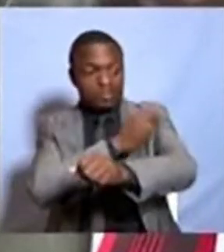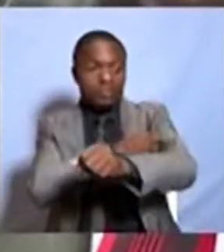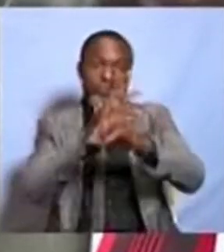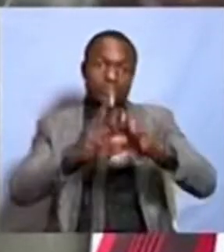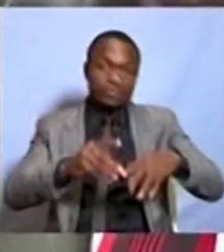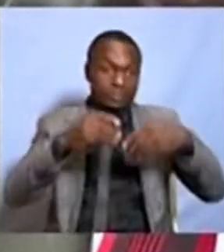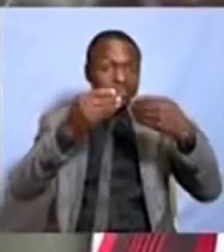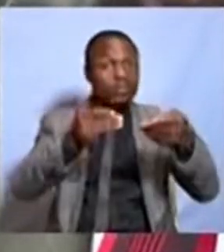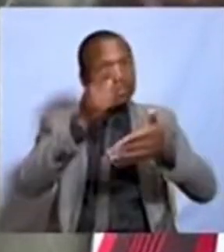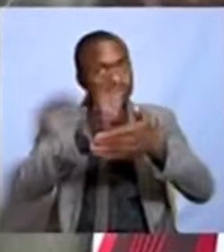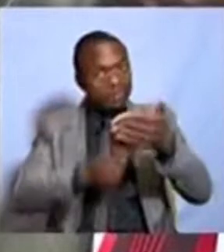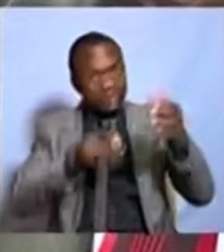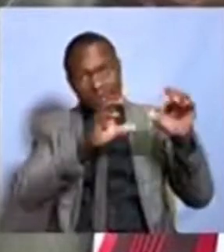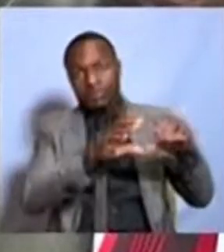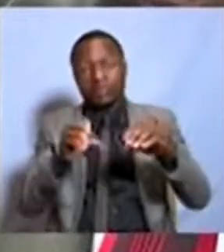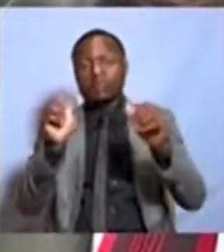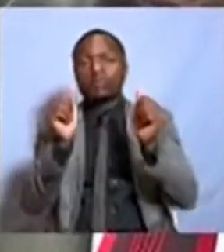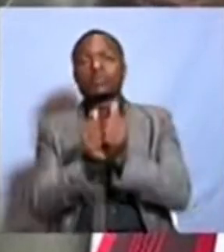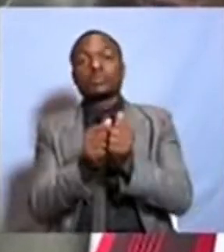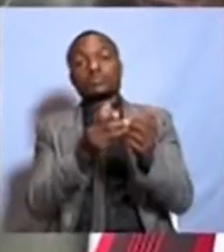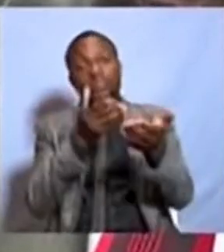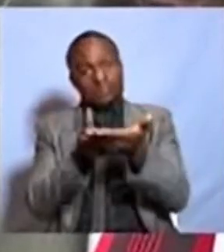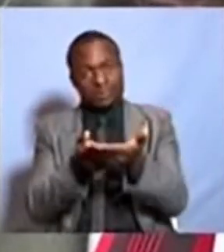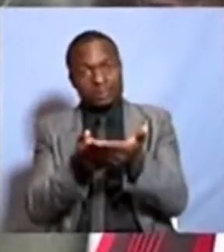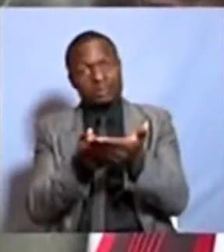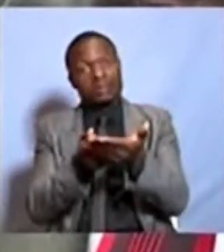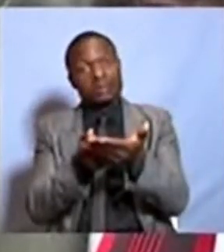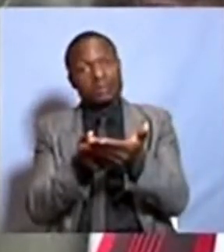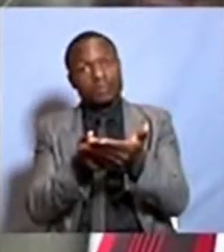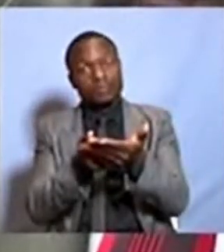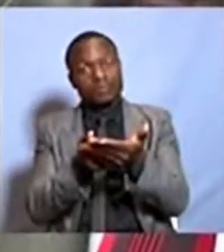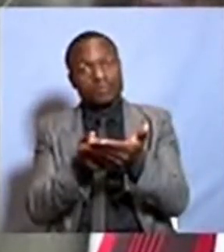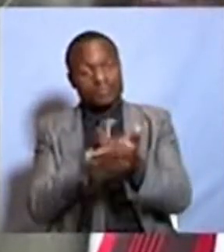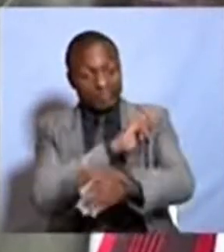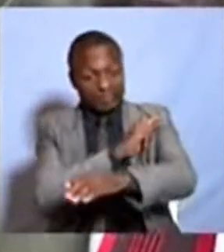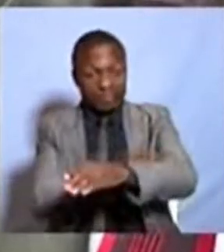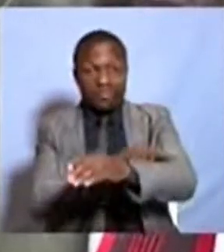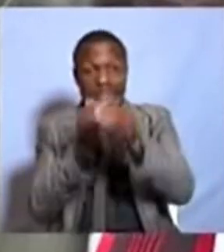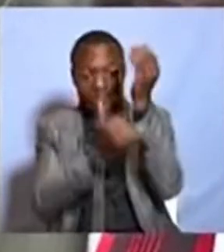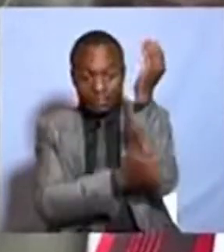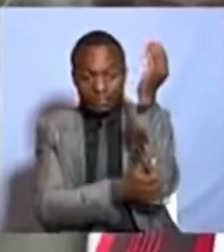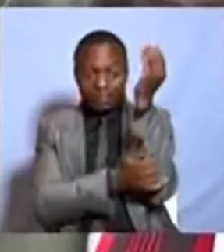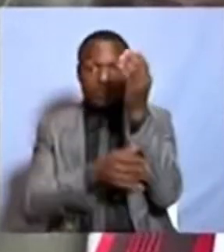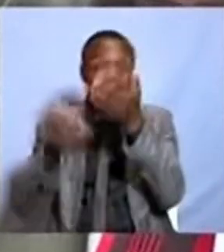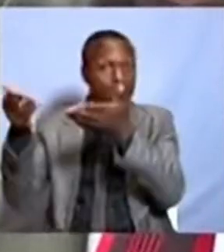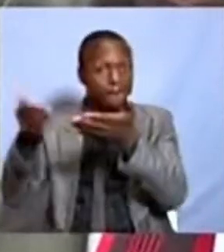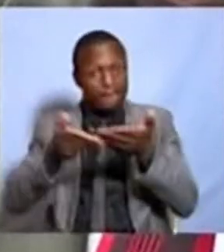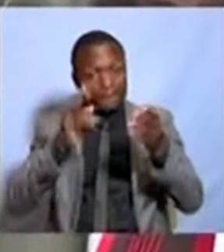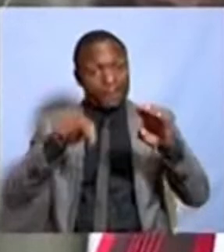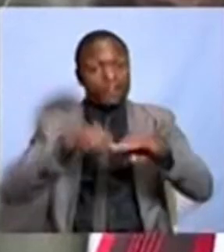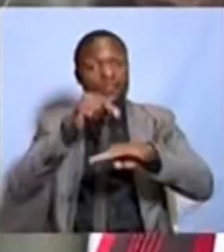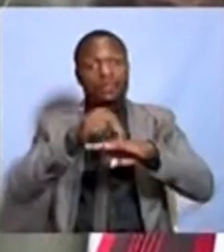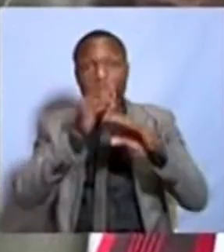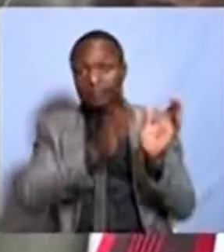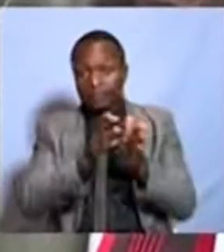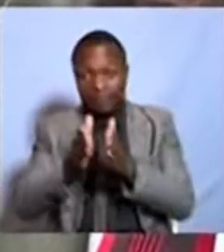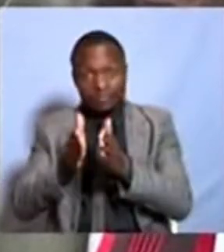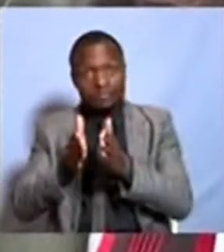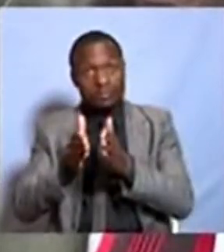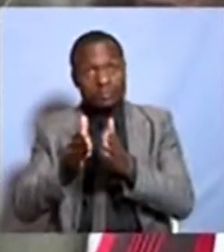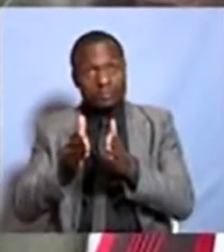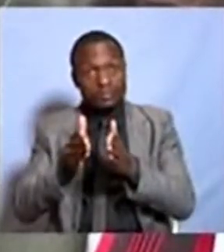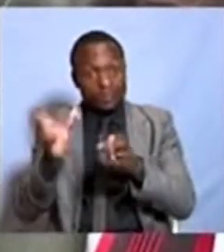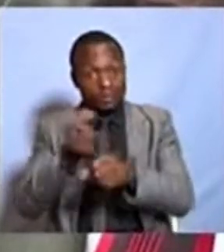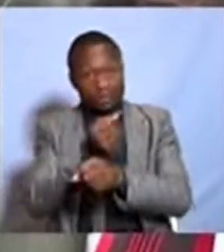given, what are they doing with these resources? And this country has come up with a national plan. That's the context in which we are holding them